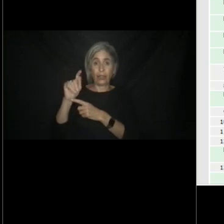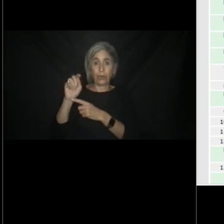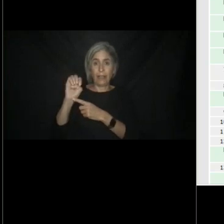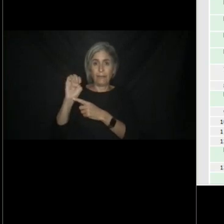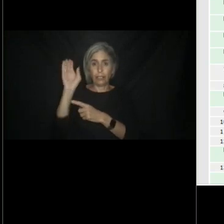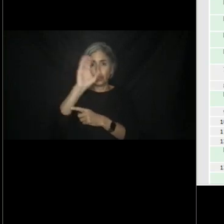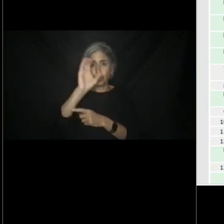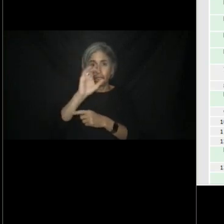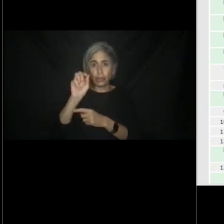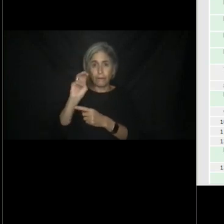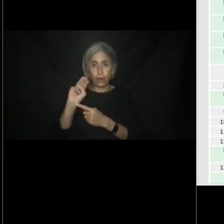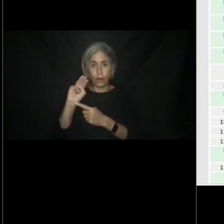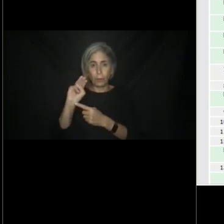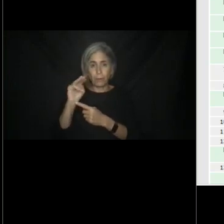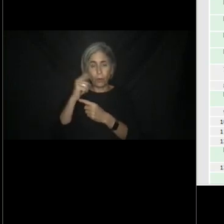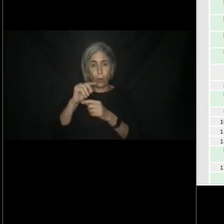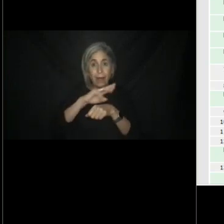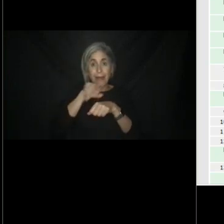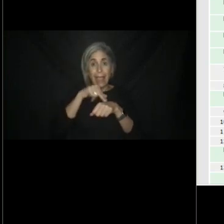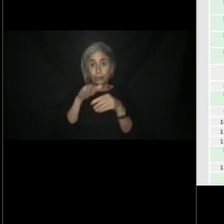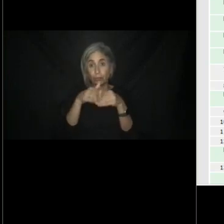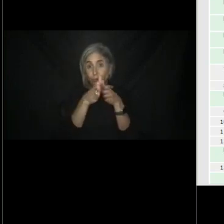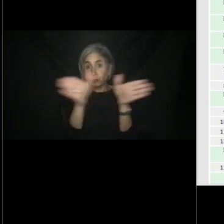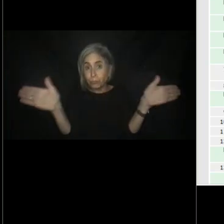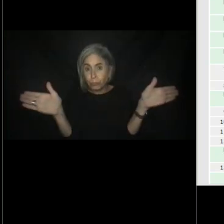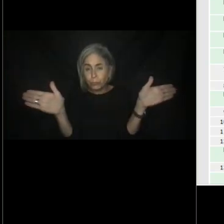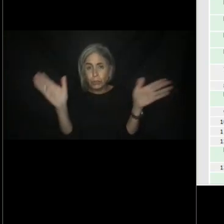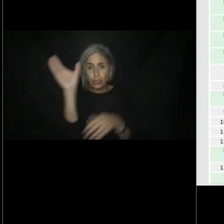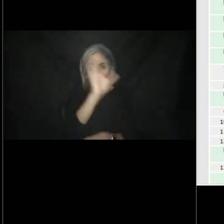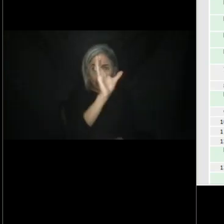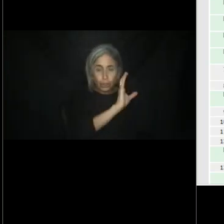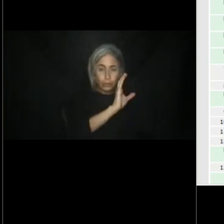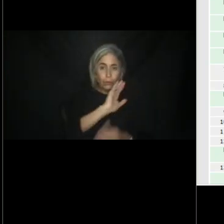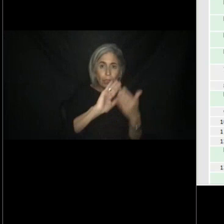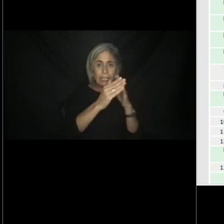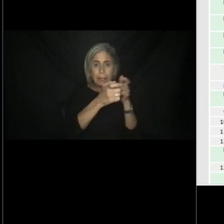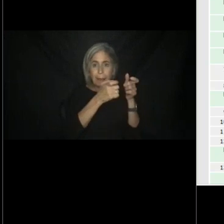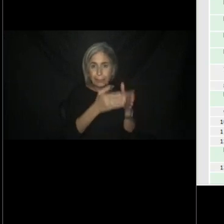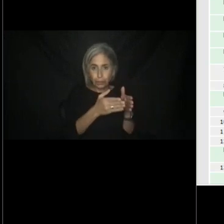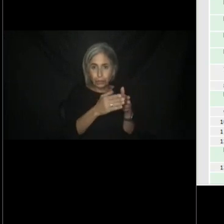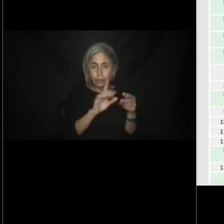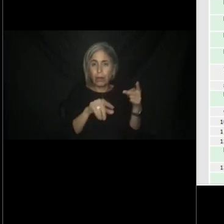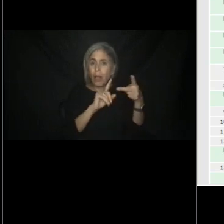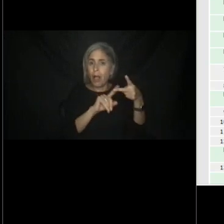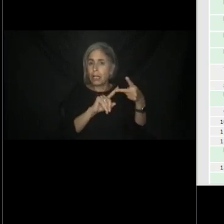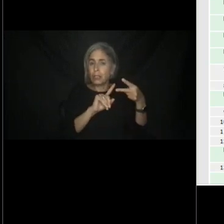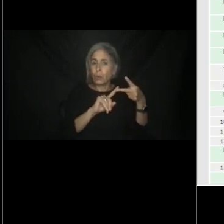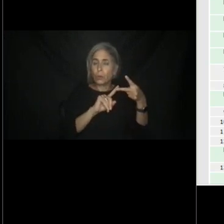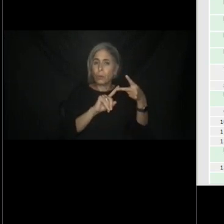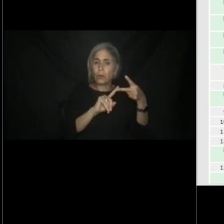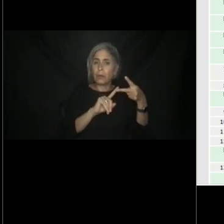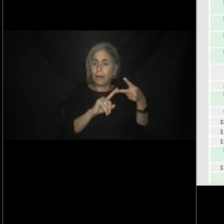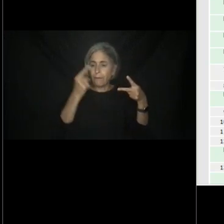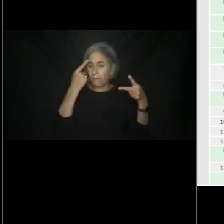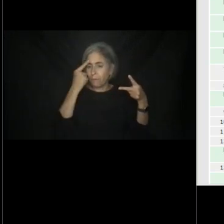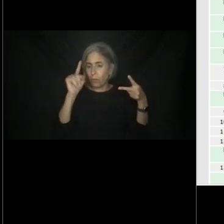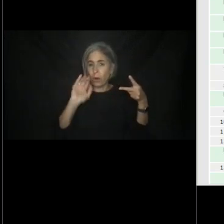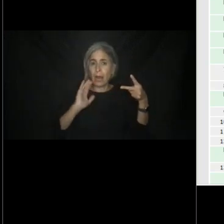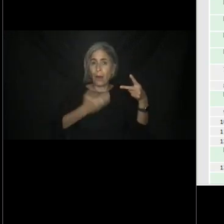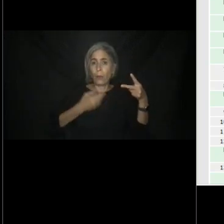to perform a national search for our city manager. And another option is for our